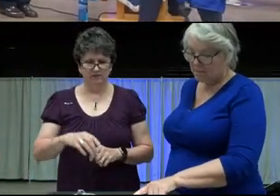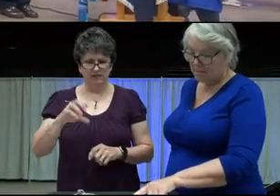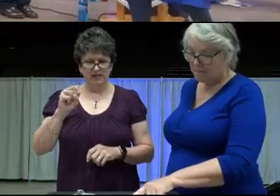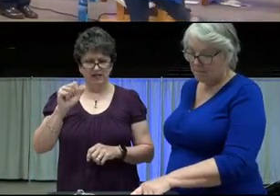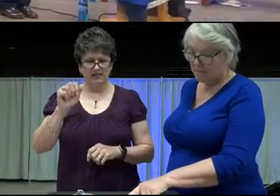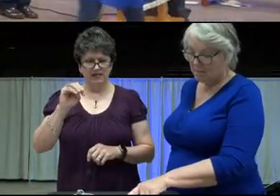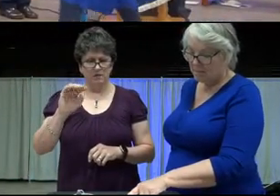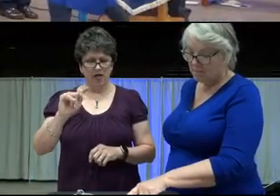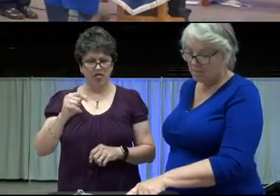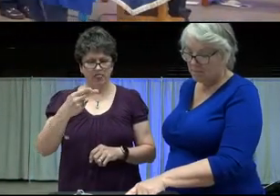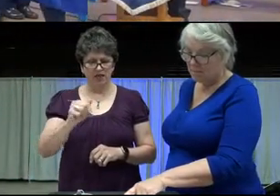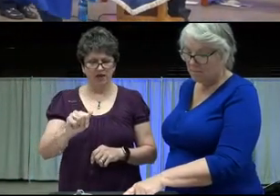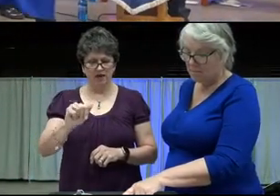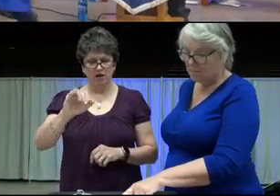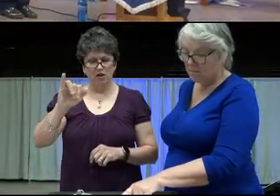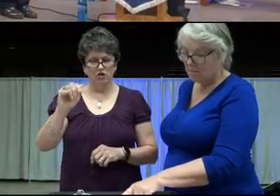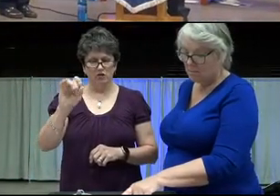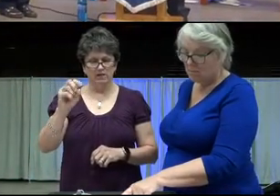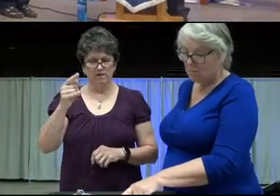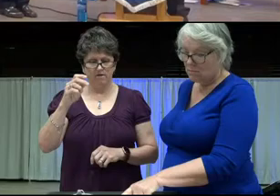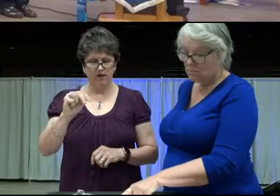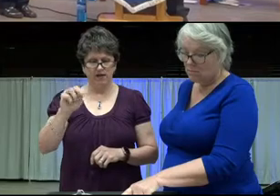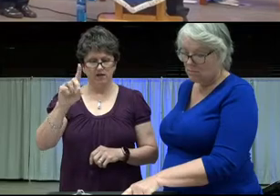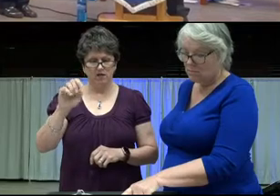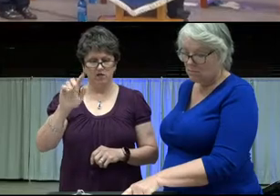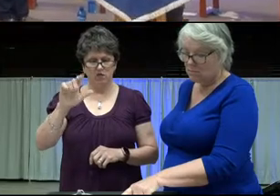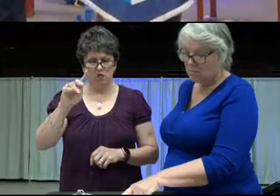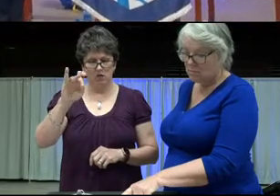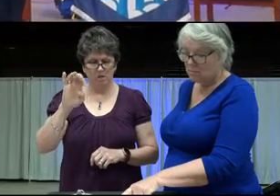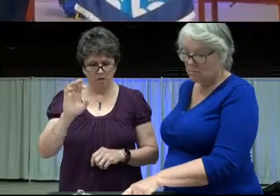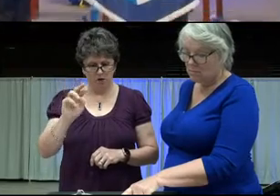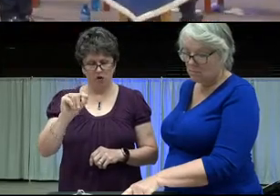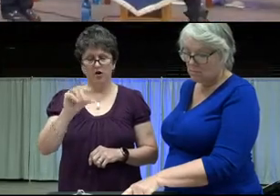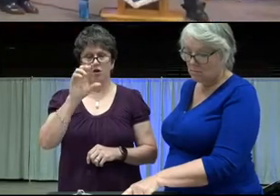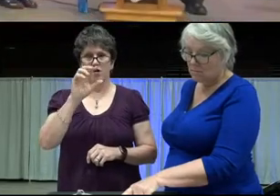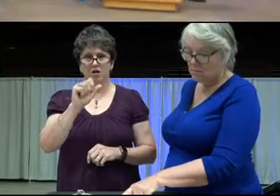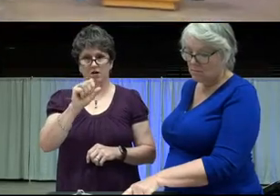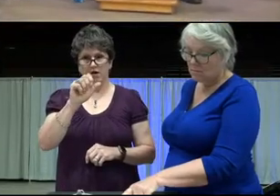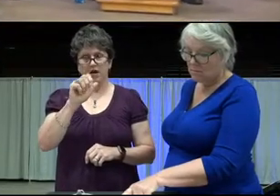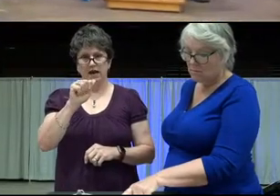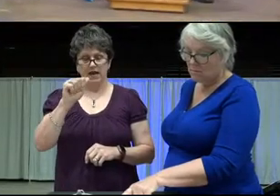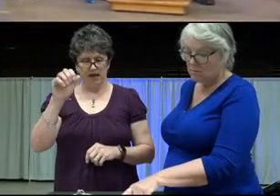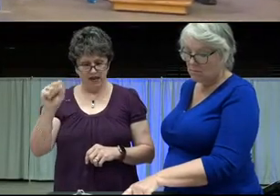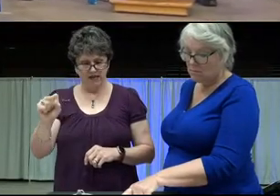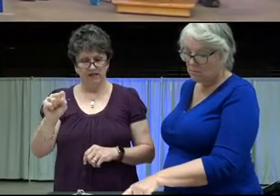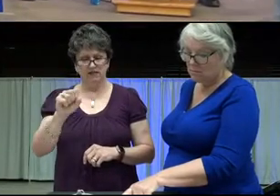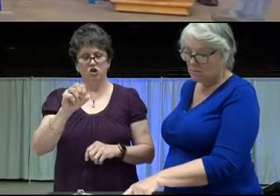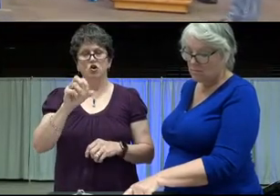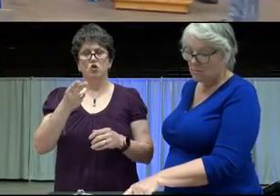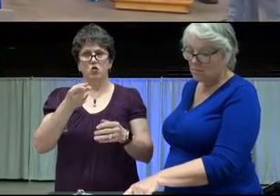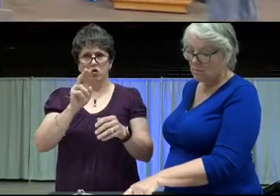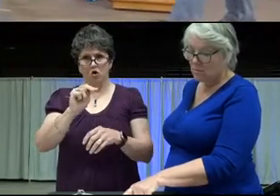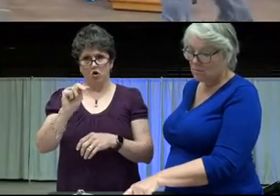Samantha Josephine Dahlberg, Associate of Science in Nursing, Registered Nurse.